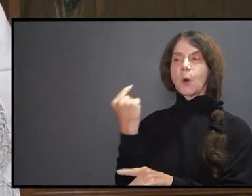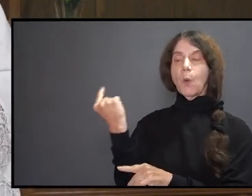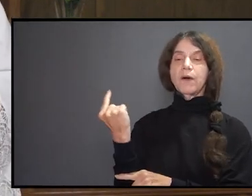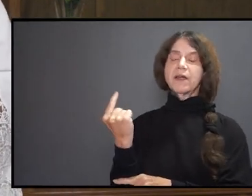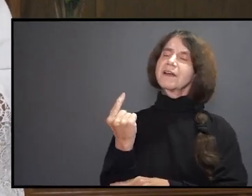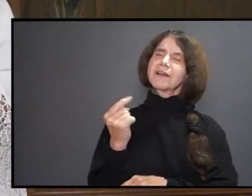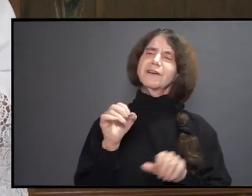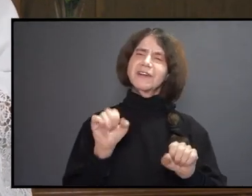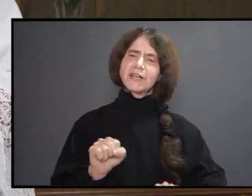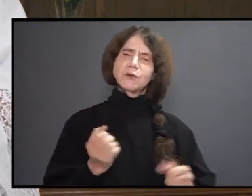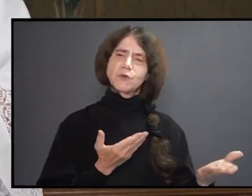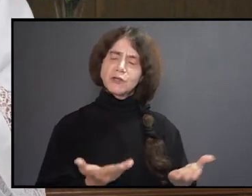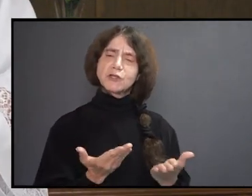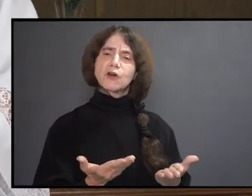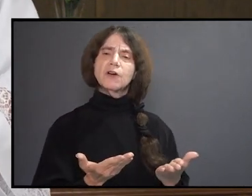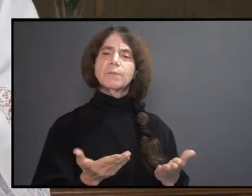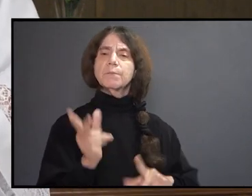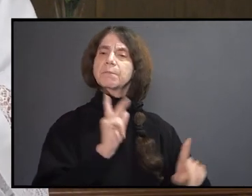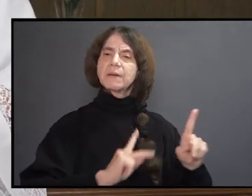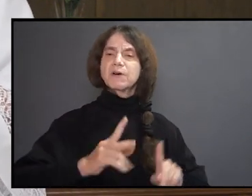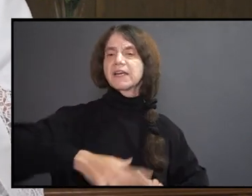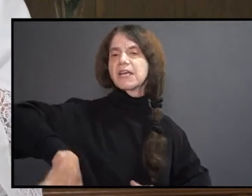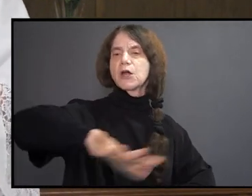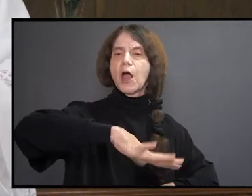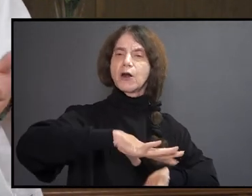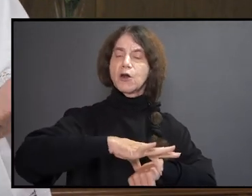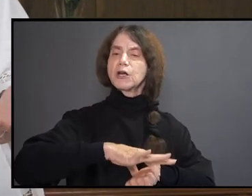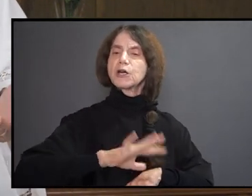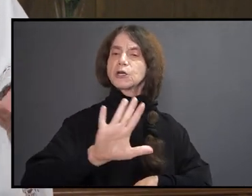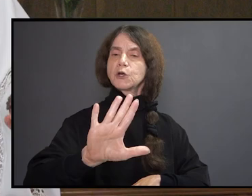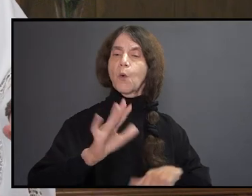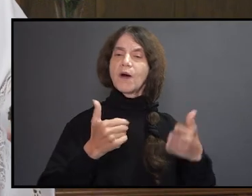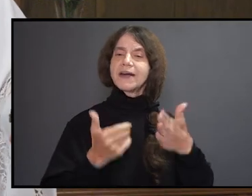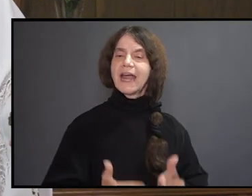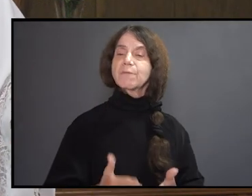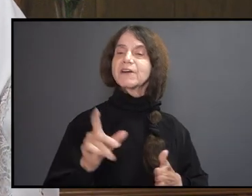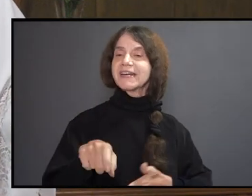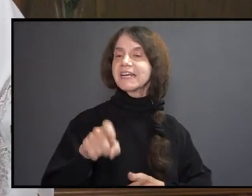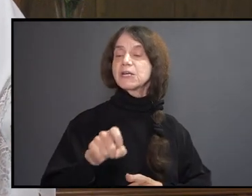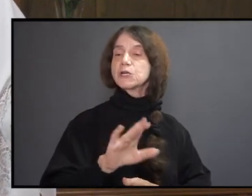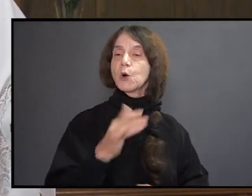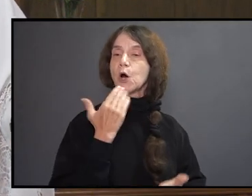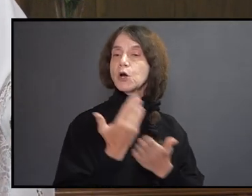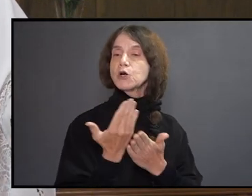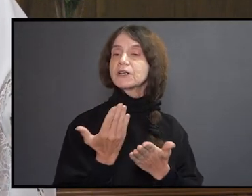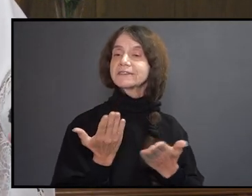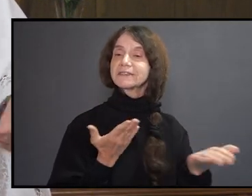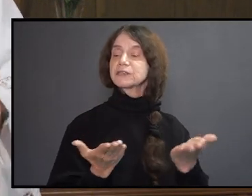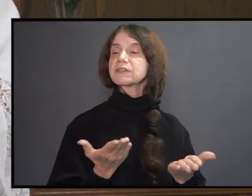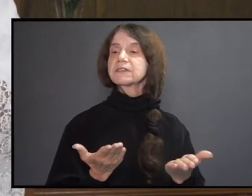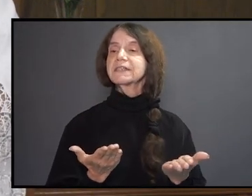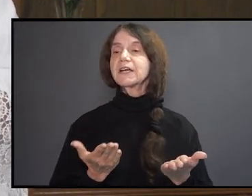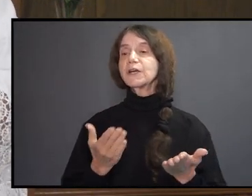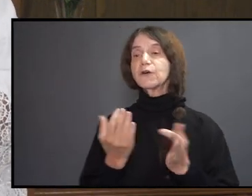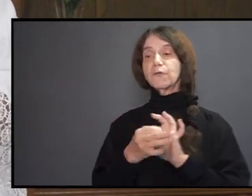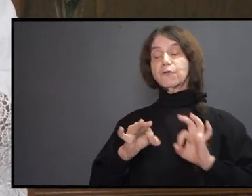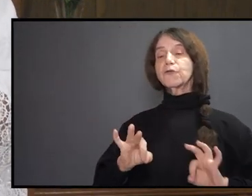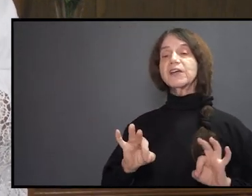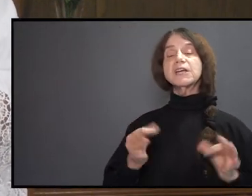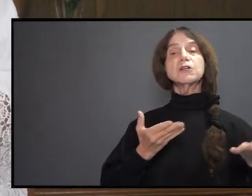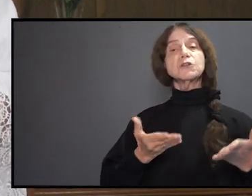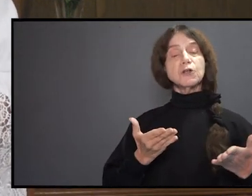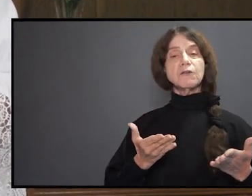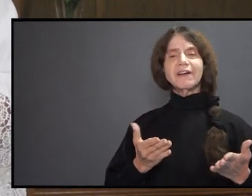still to be done to serve your neighbor. Your neighbor needs your good works. But you are now free to